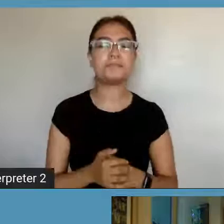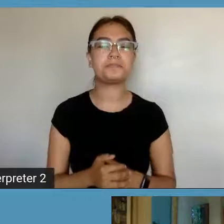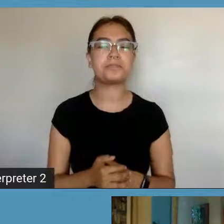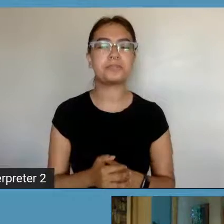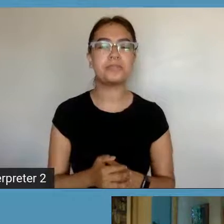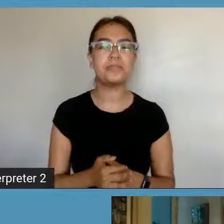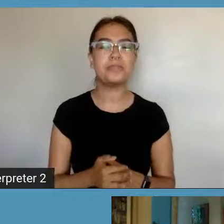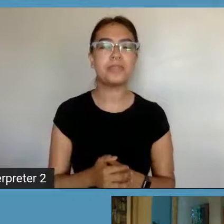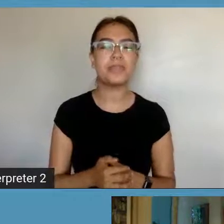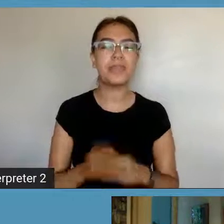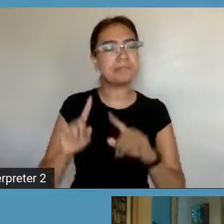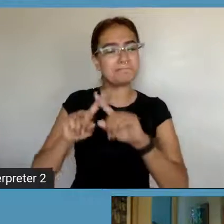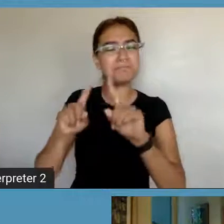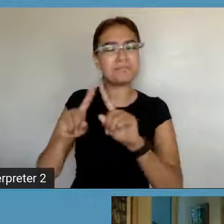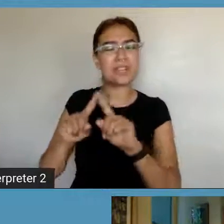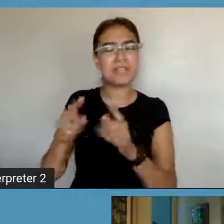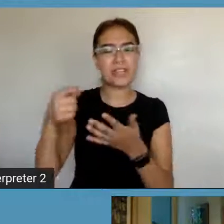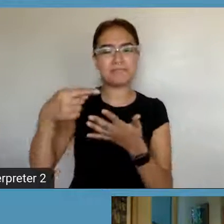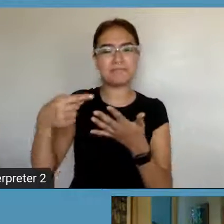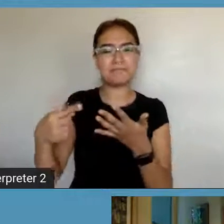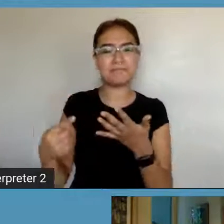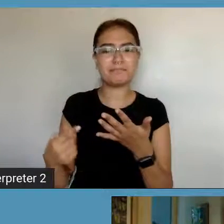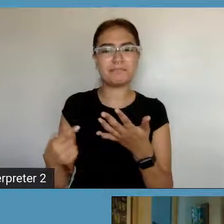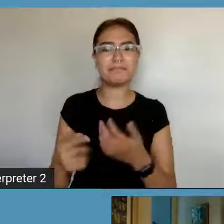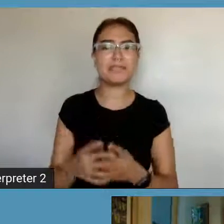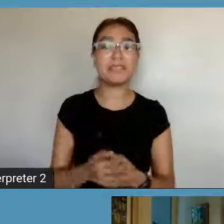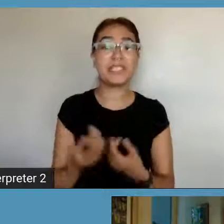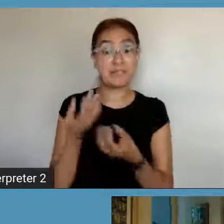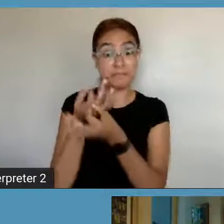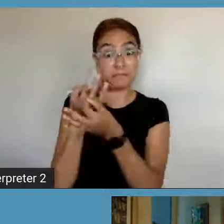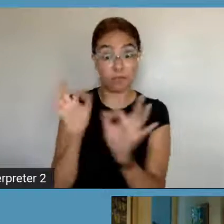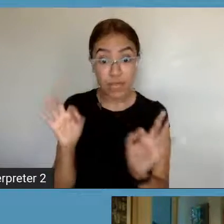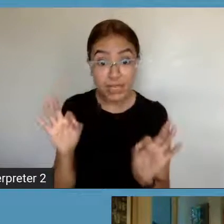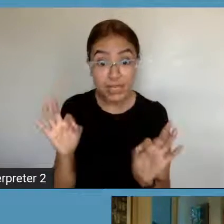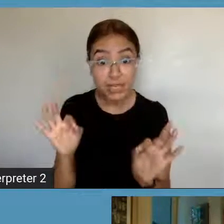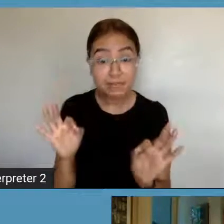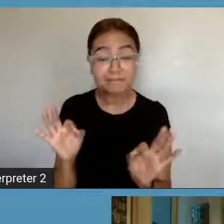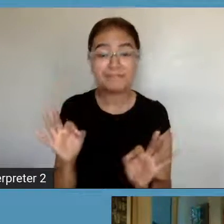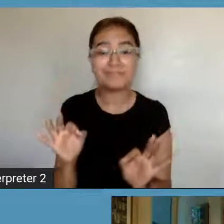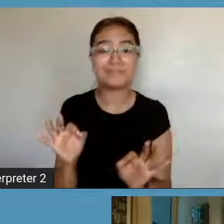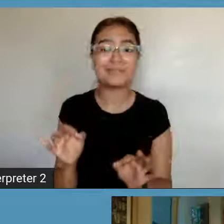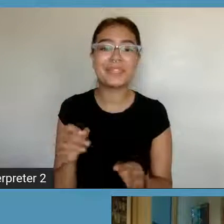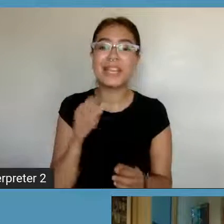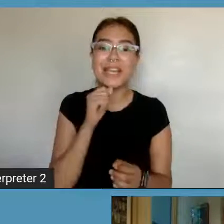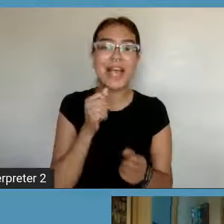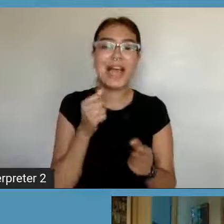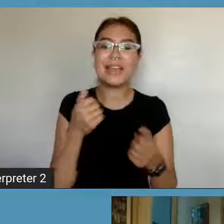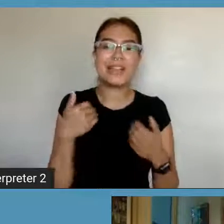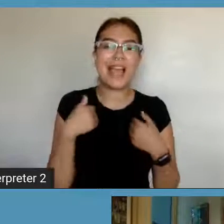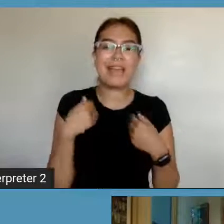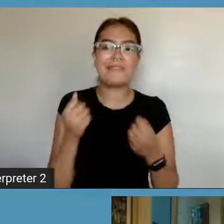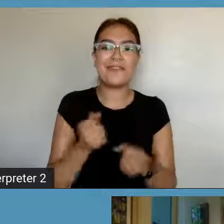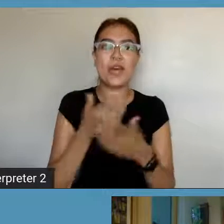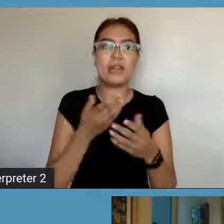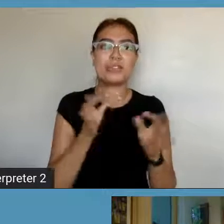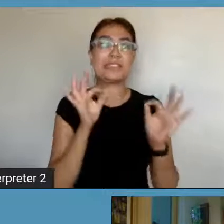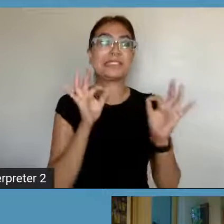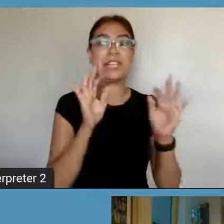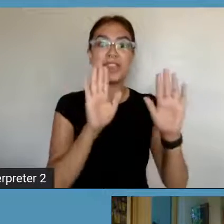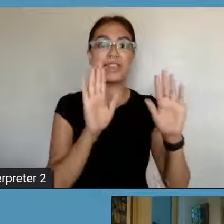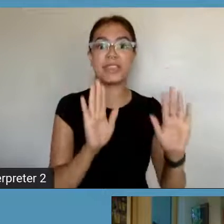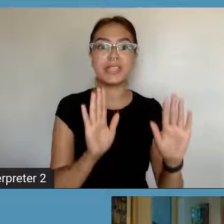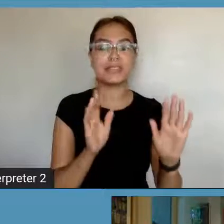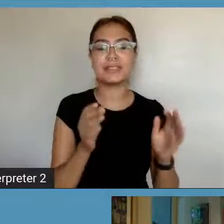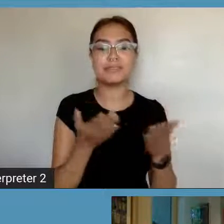Mercutu, or you know, they're free. You know, you don't get all the bells and whistles, but many of these sites are built on